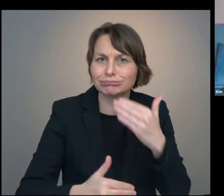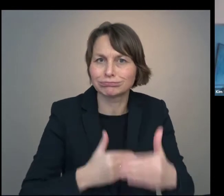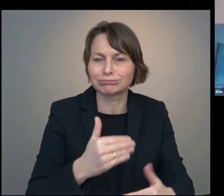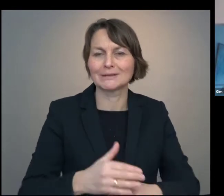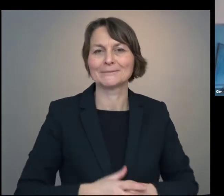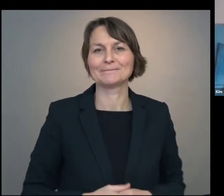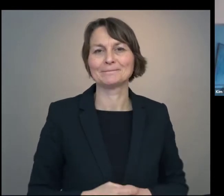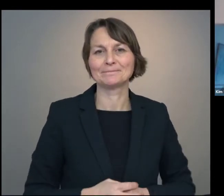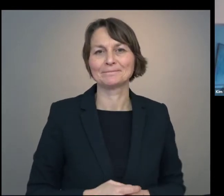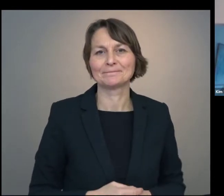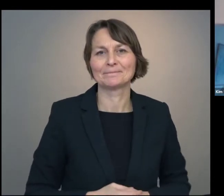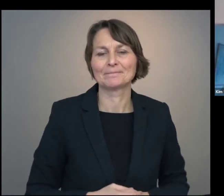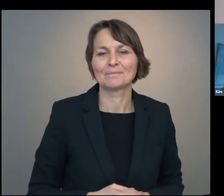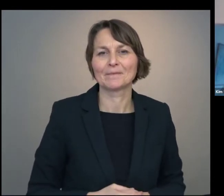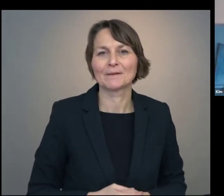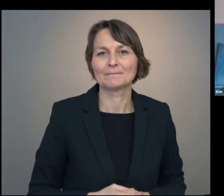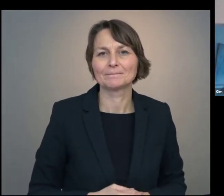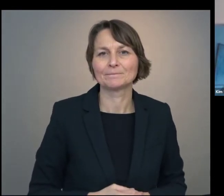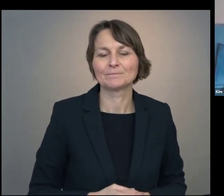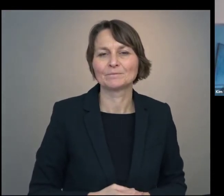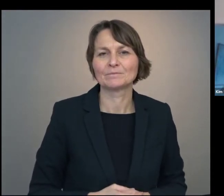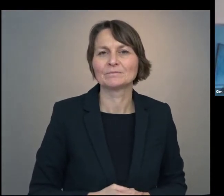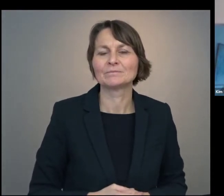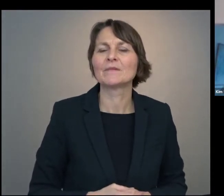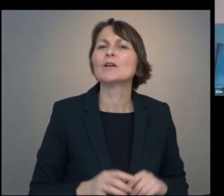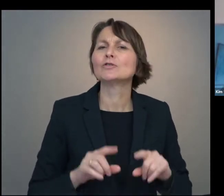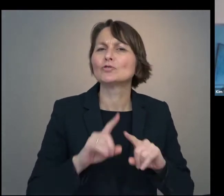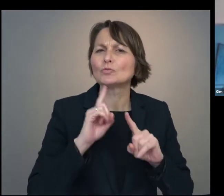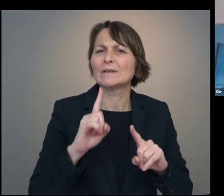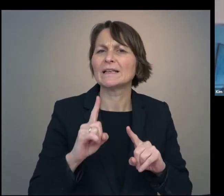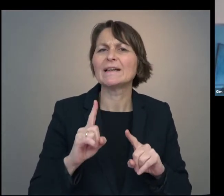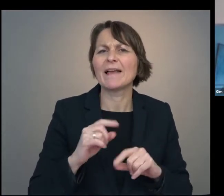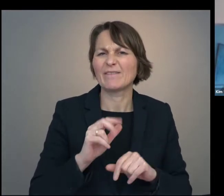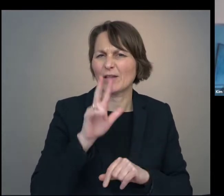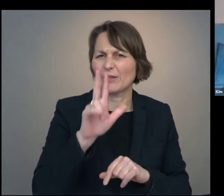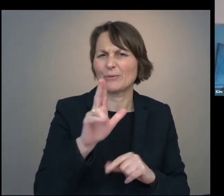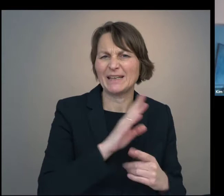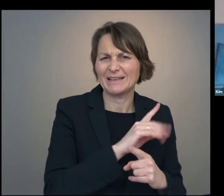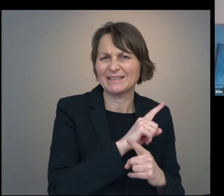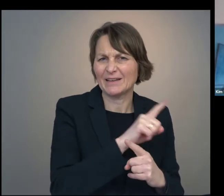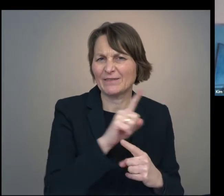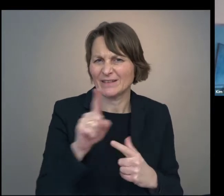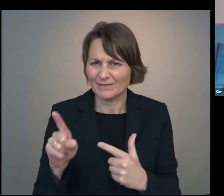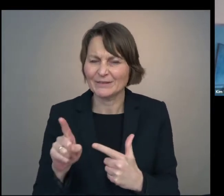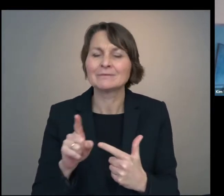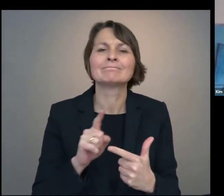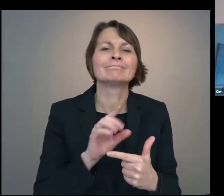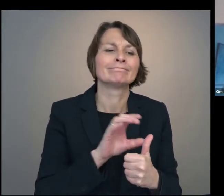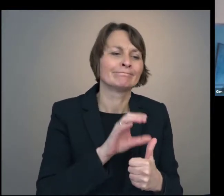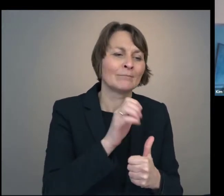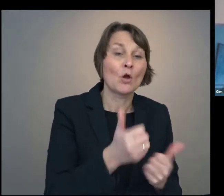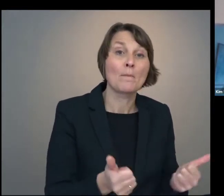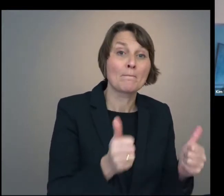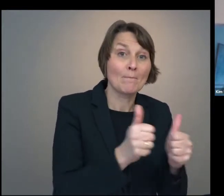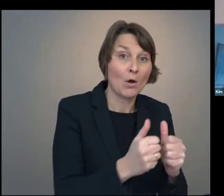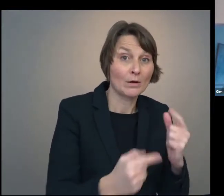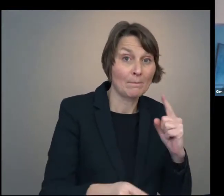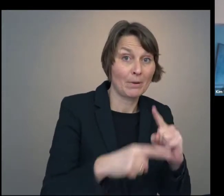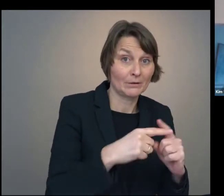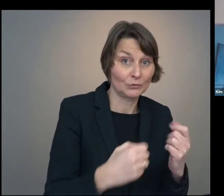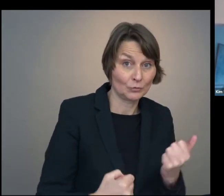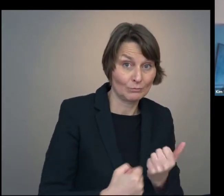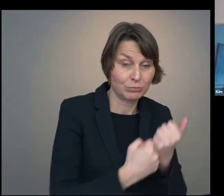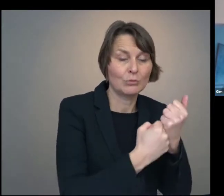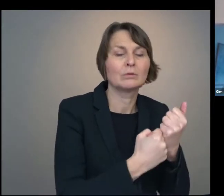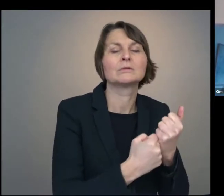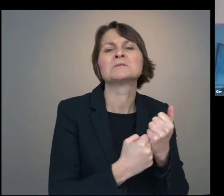Historically, we have had three legs to three revenue streams: training, certification, partnership, and support. When I